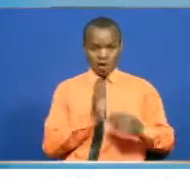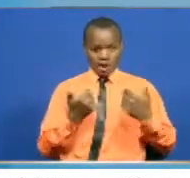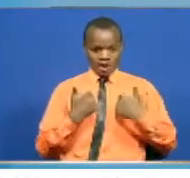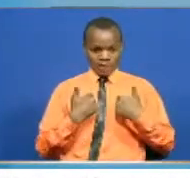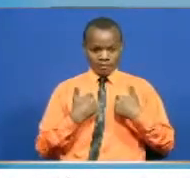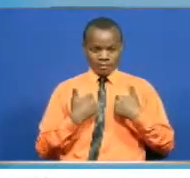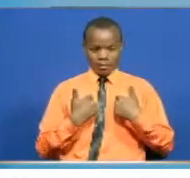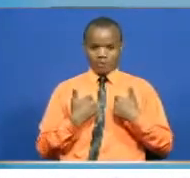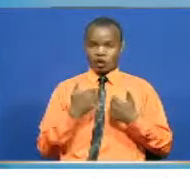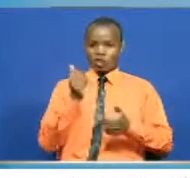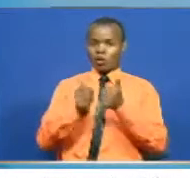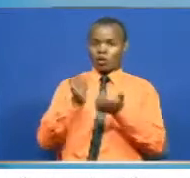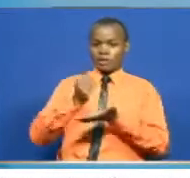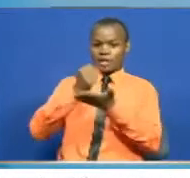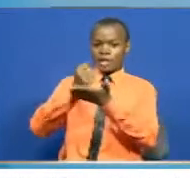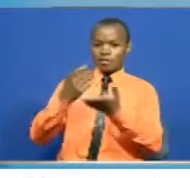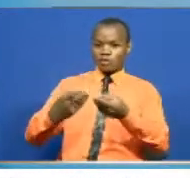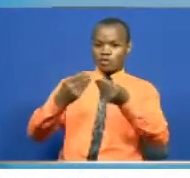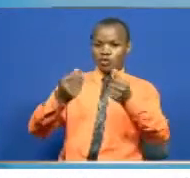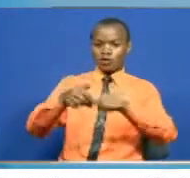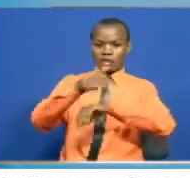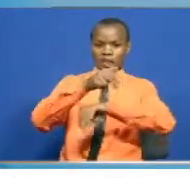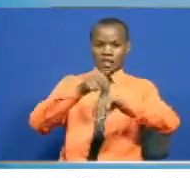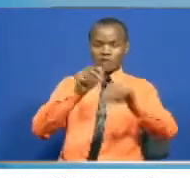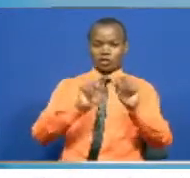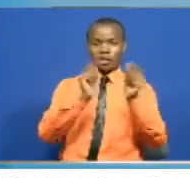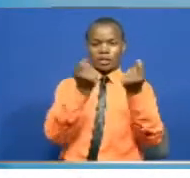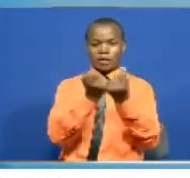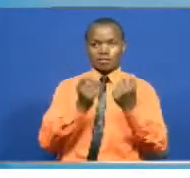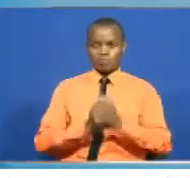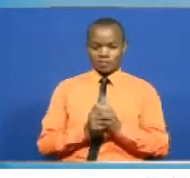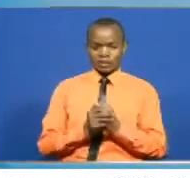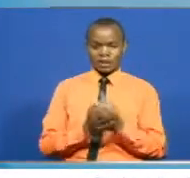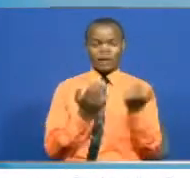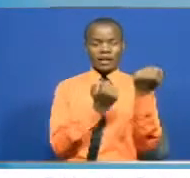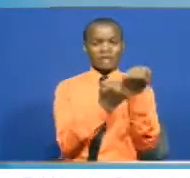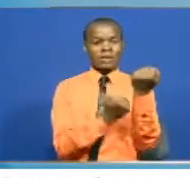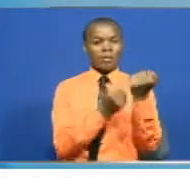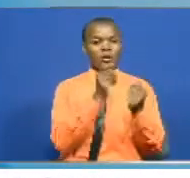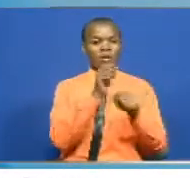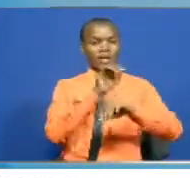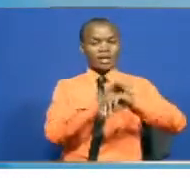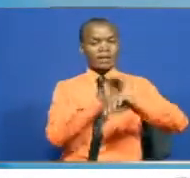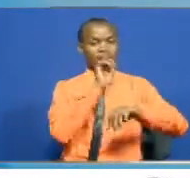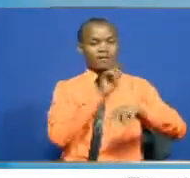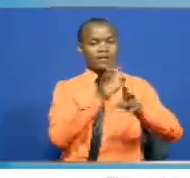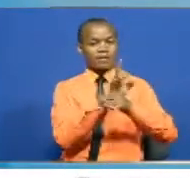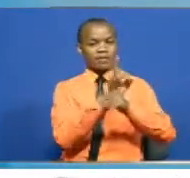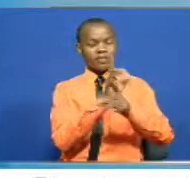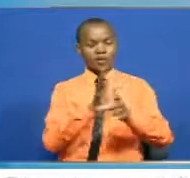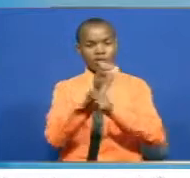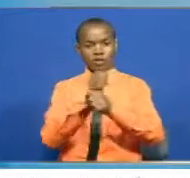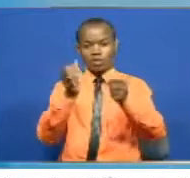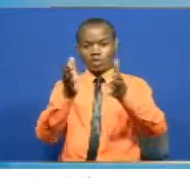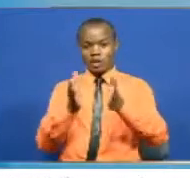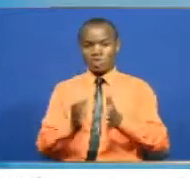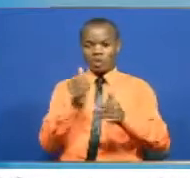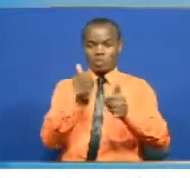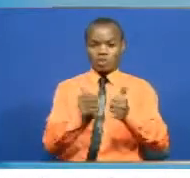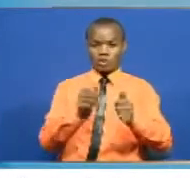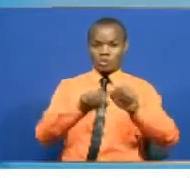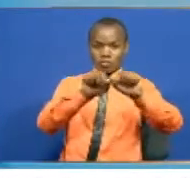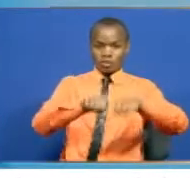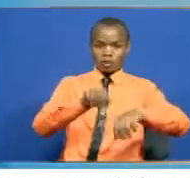in handling the national team. So we've gotten support from various stakeholders, which has made it possible